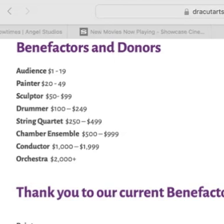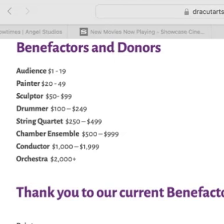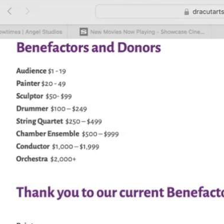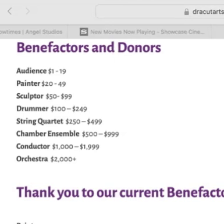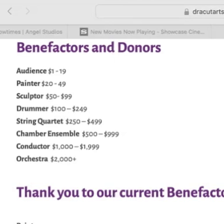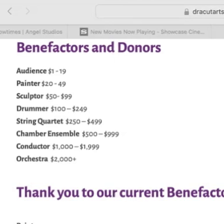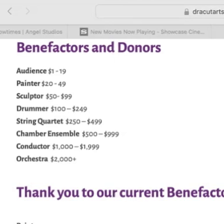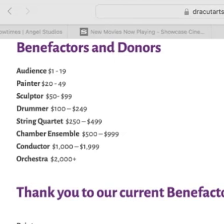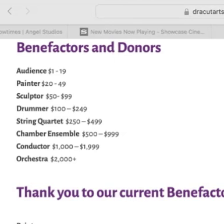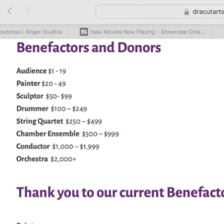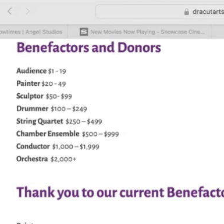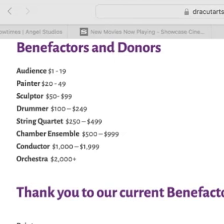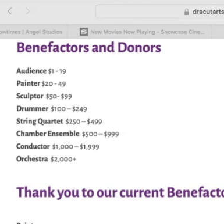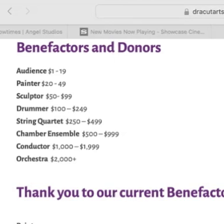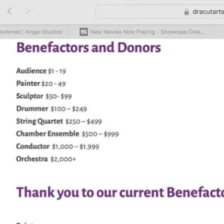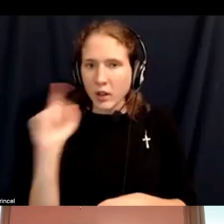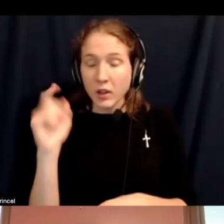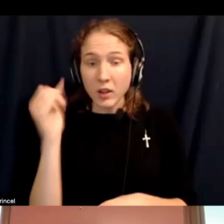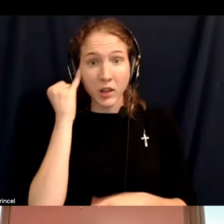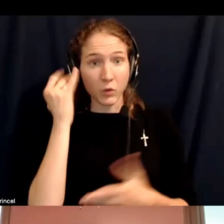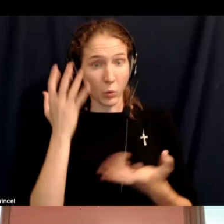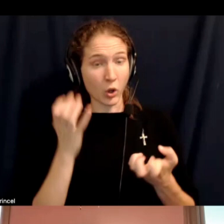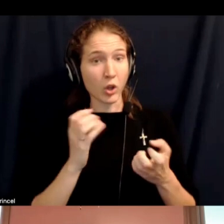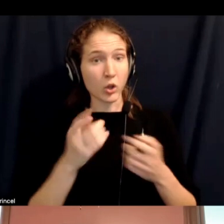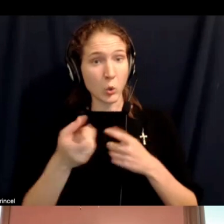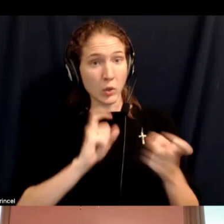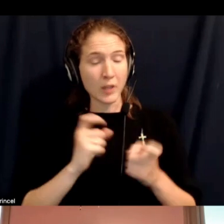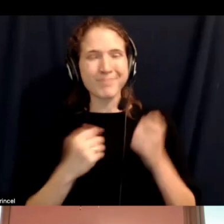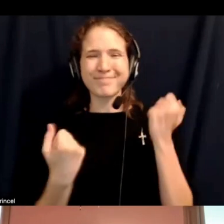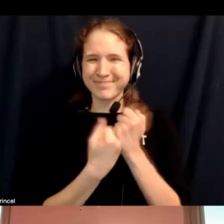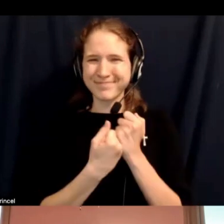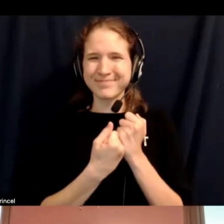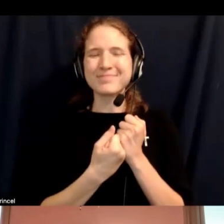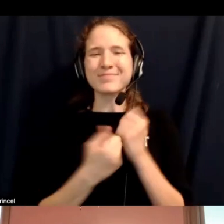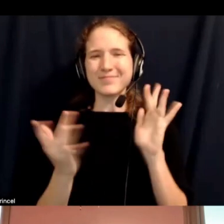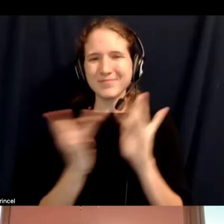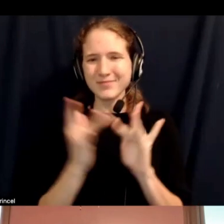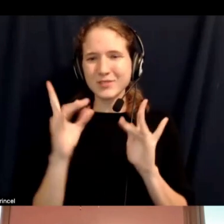Council. If you'd like to be a donor, please get in touch with us at